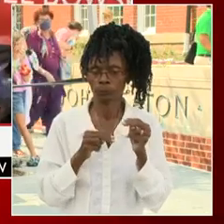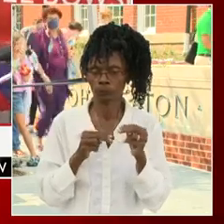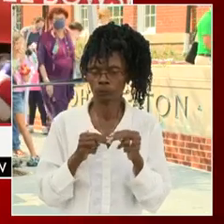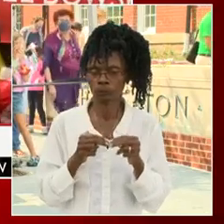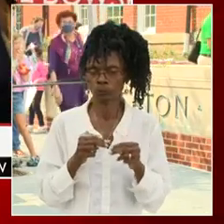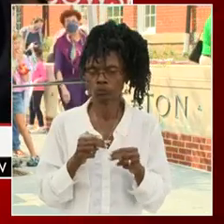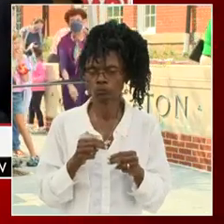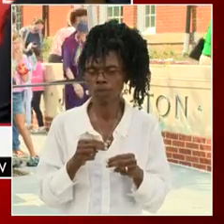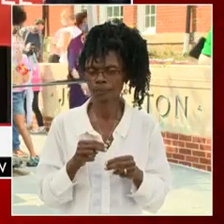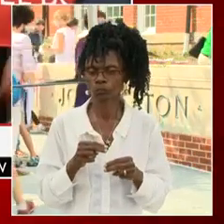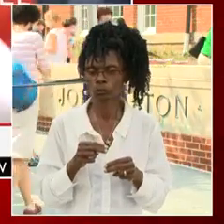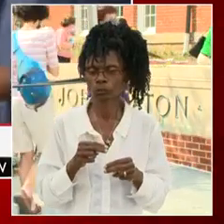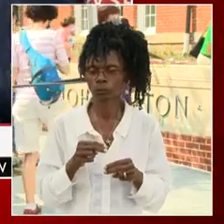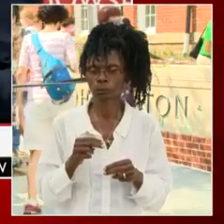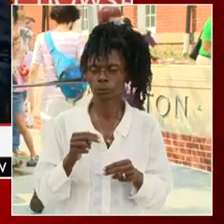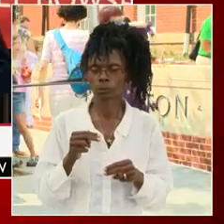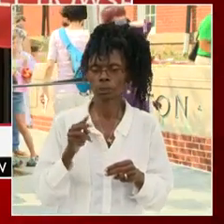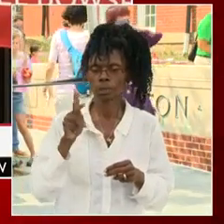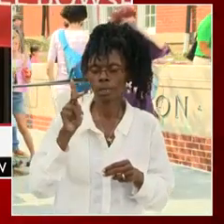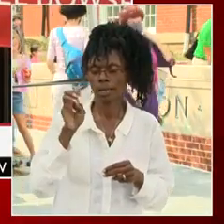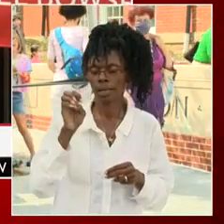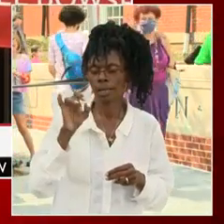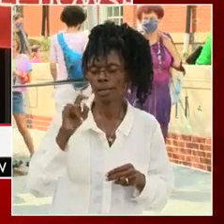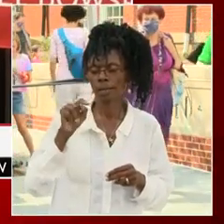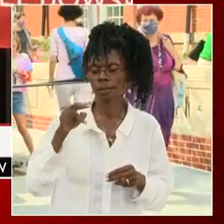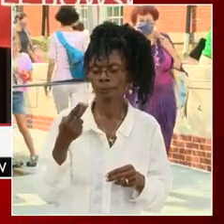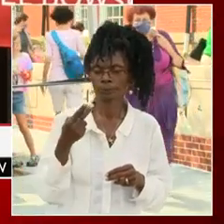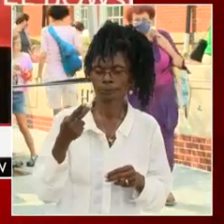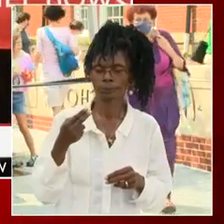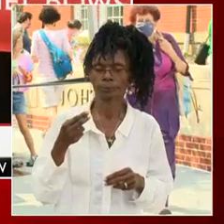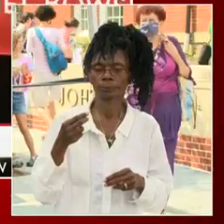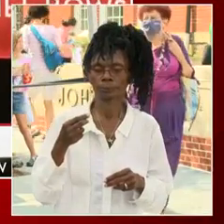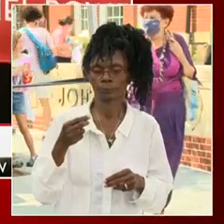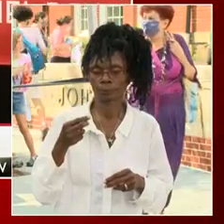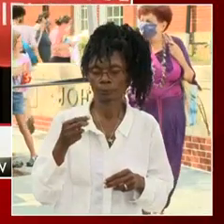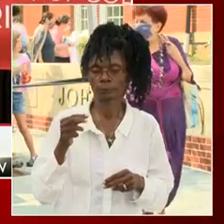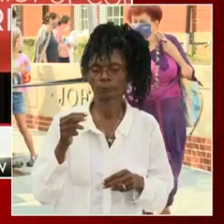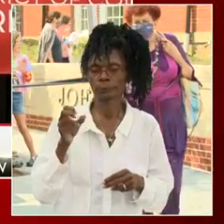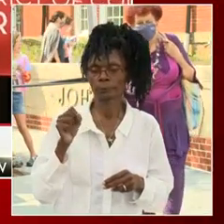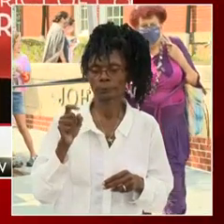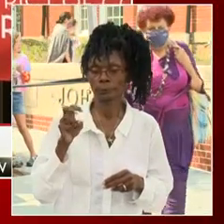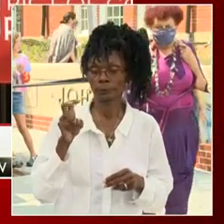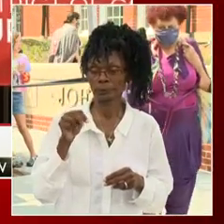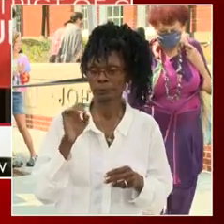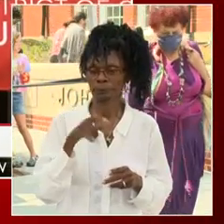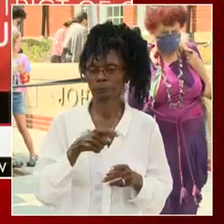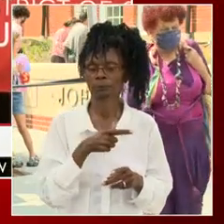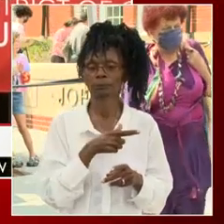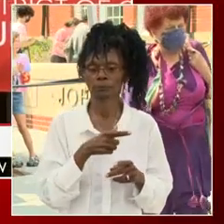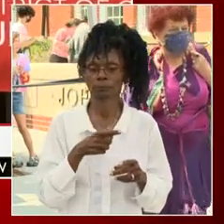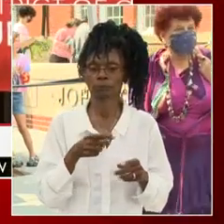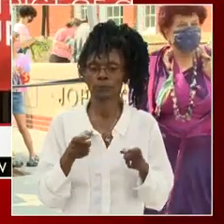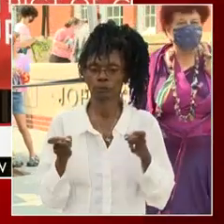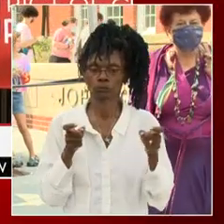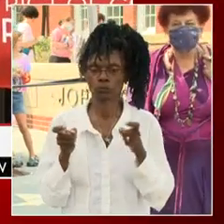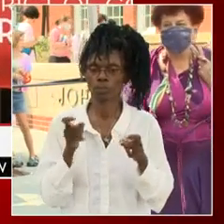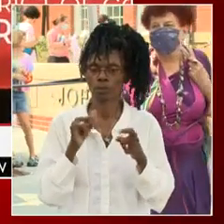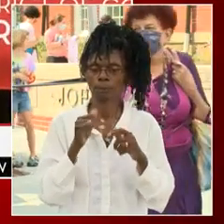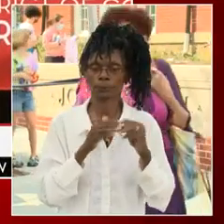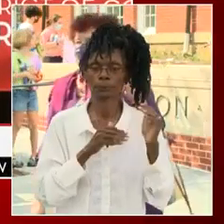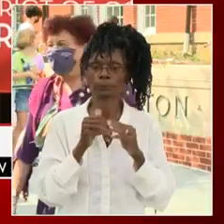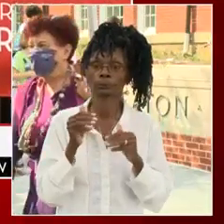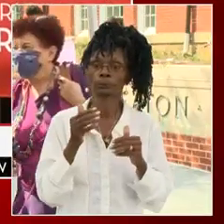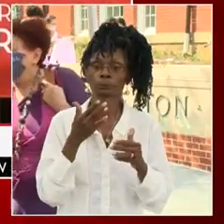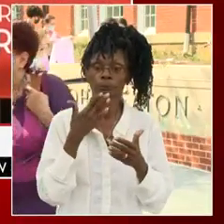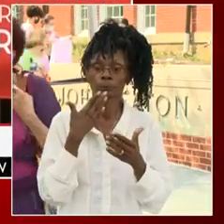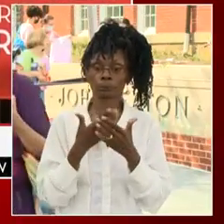Thanks, Keith. Thank you, Madam Mayor, and good afternoon, everyone. I must say it's a pleasure to be here